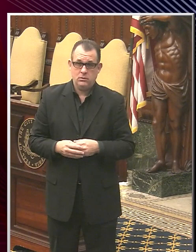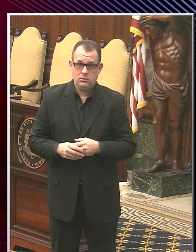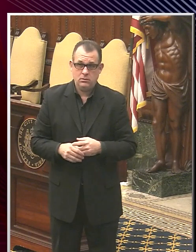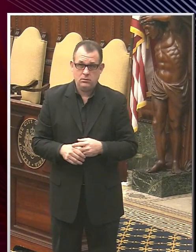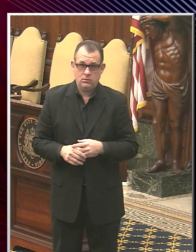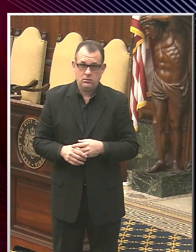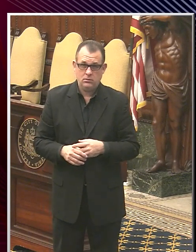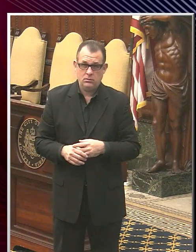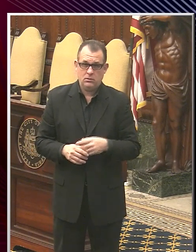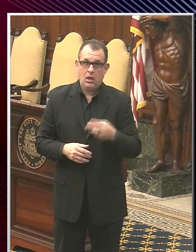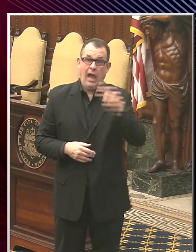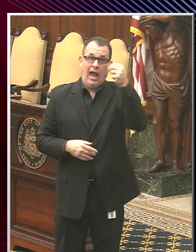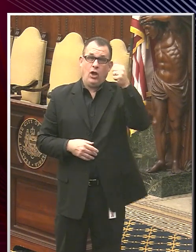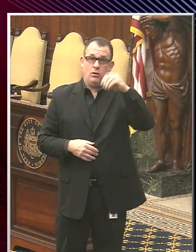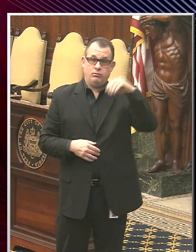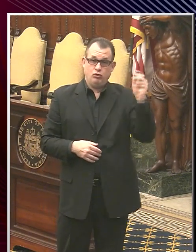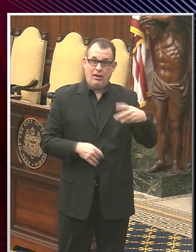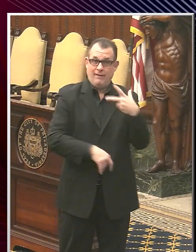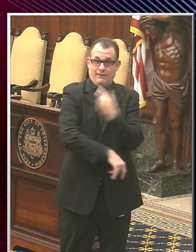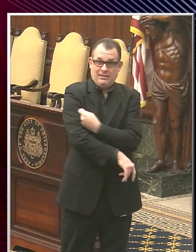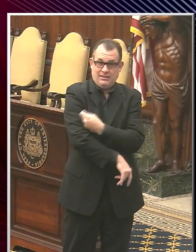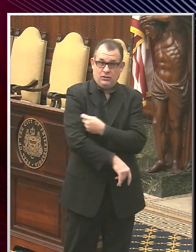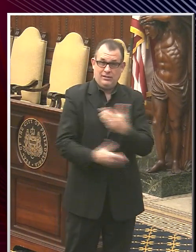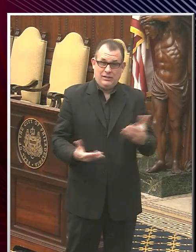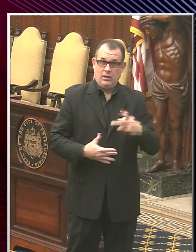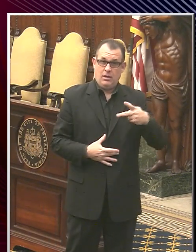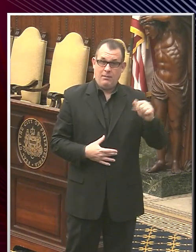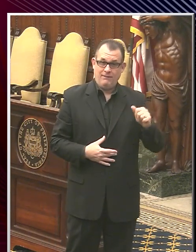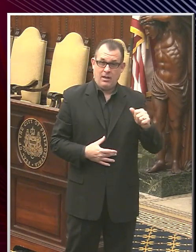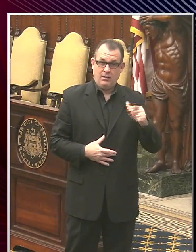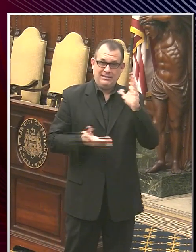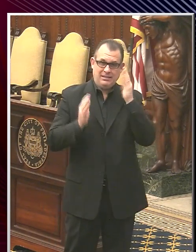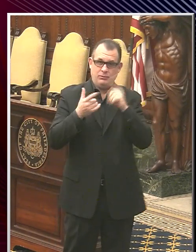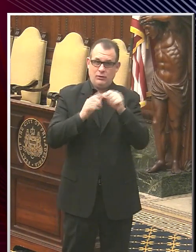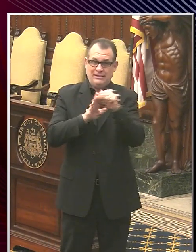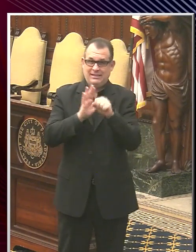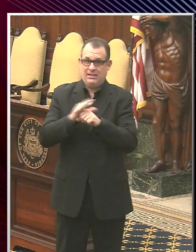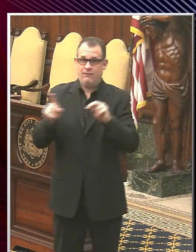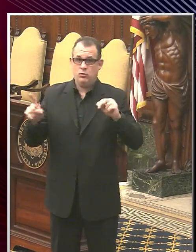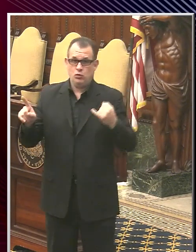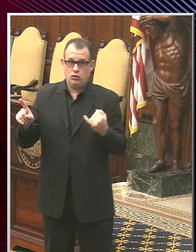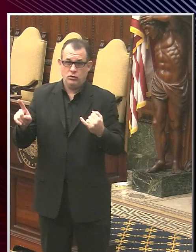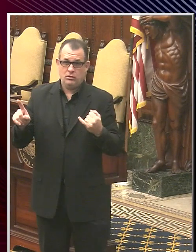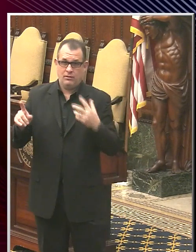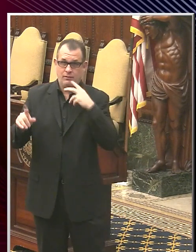a higher percentage of our vaccine than either the state of Pennsylvania or the state of New Jersey.